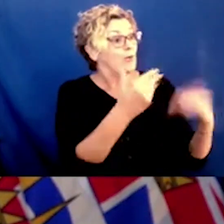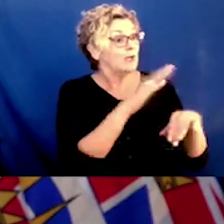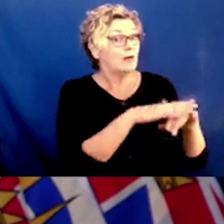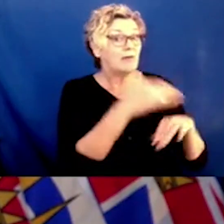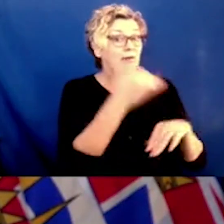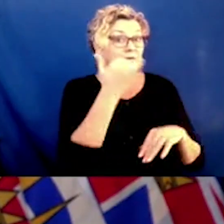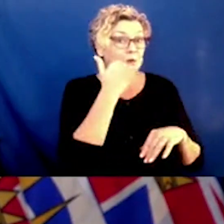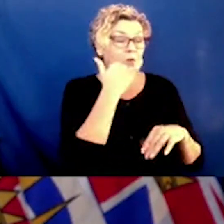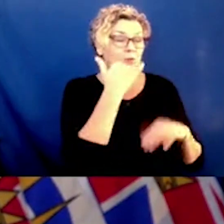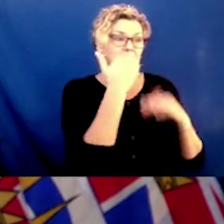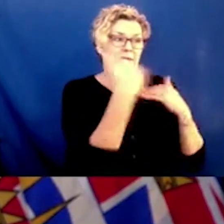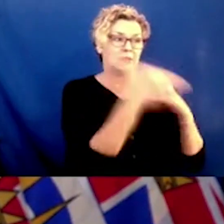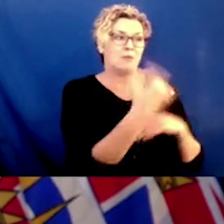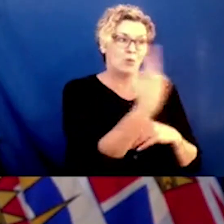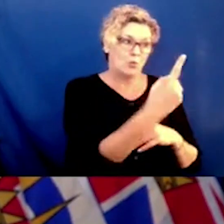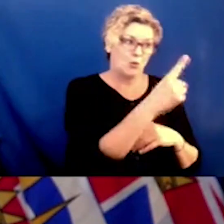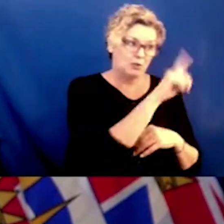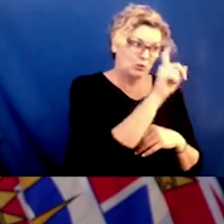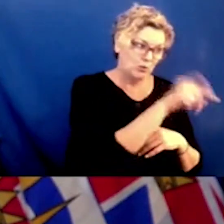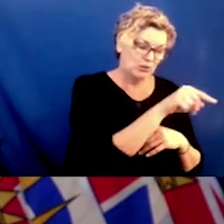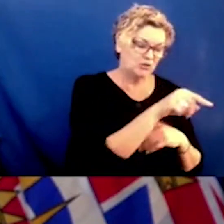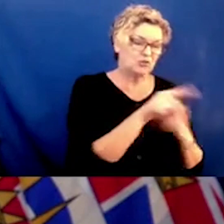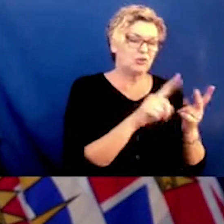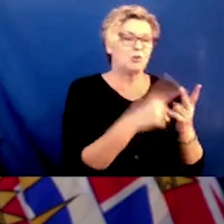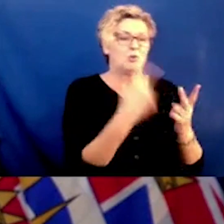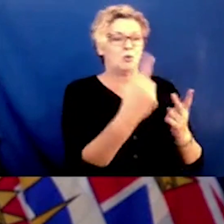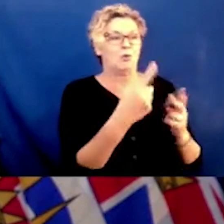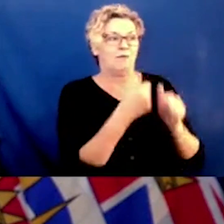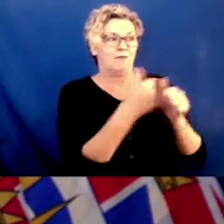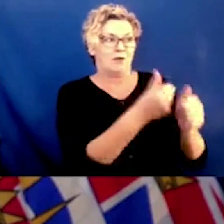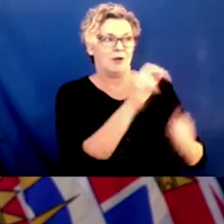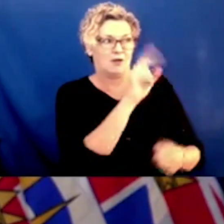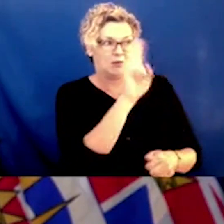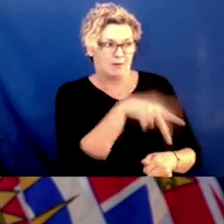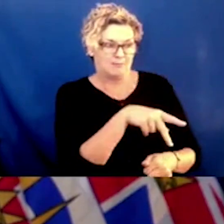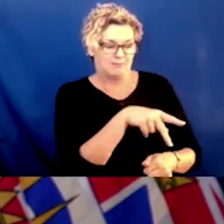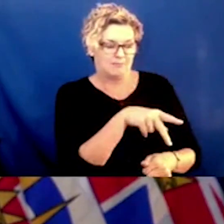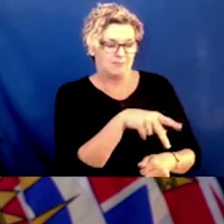distance. And let's, of course, continue, as